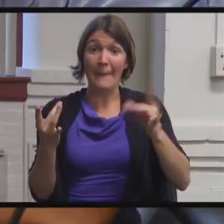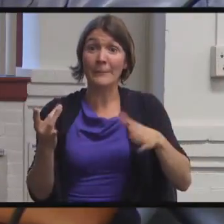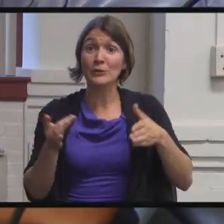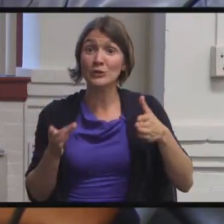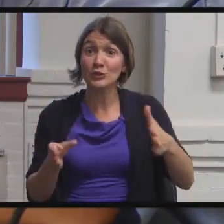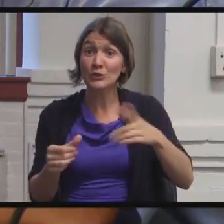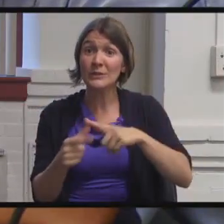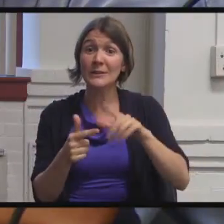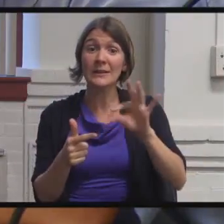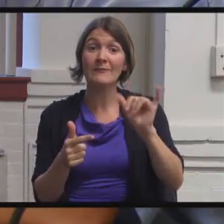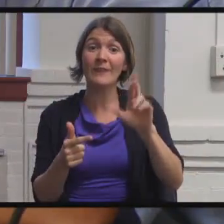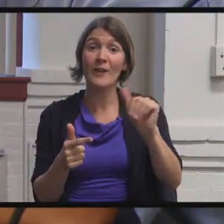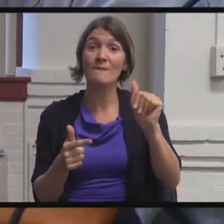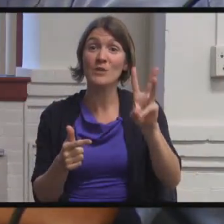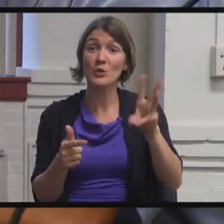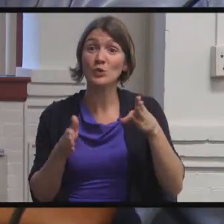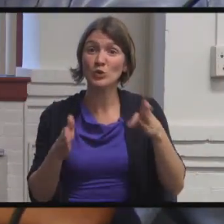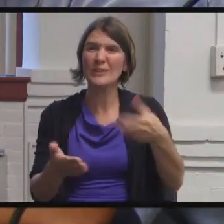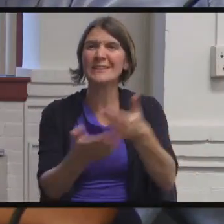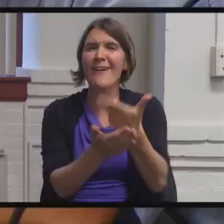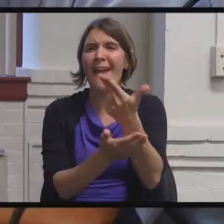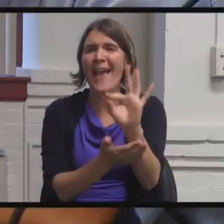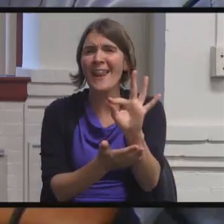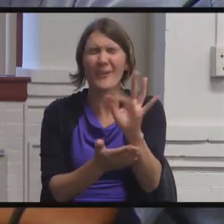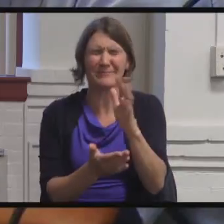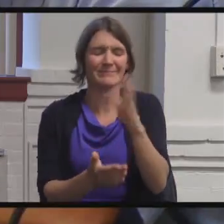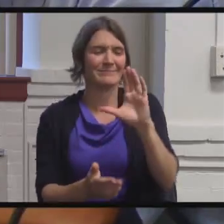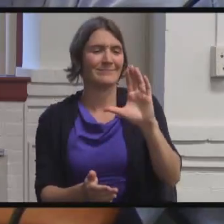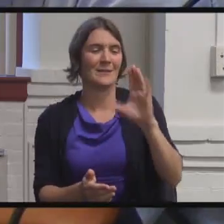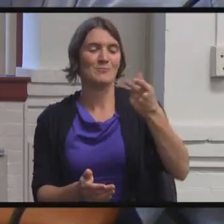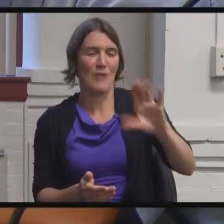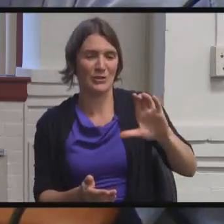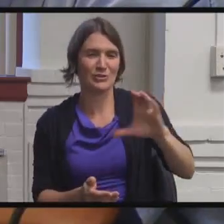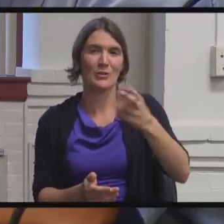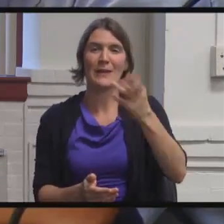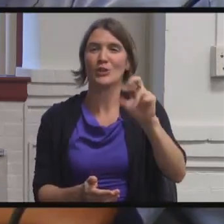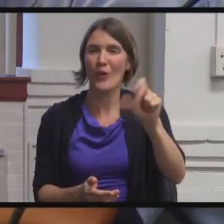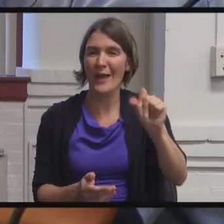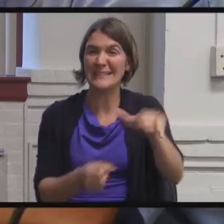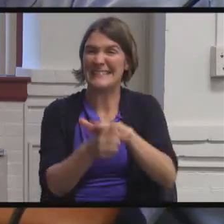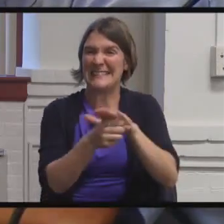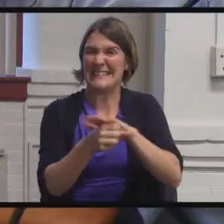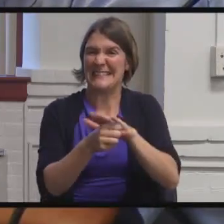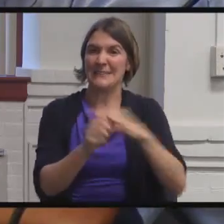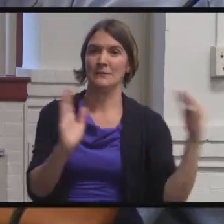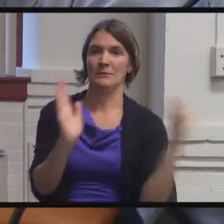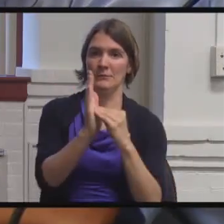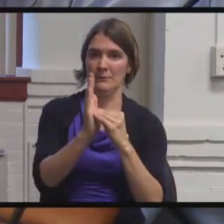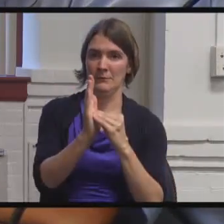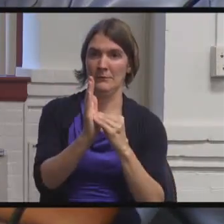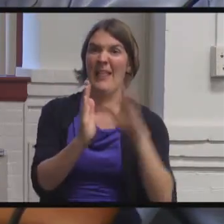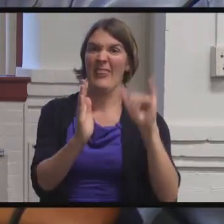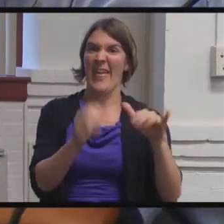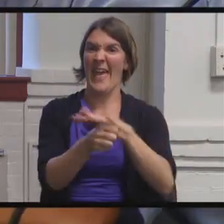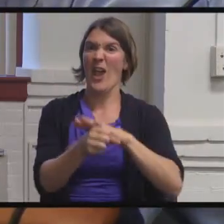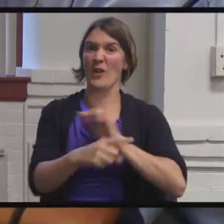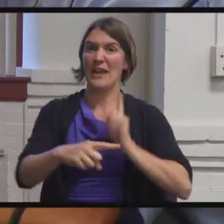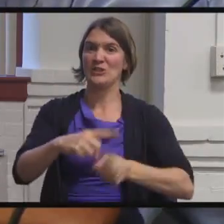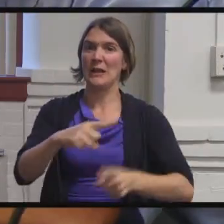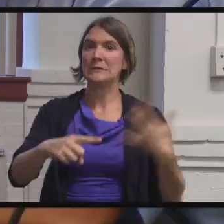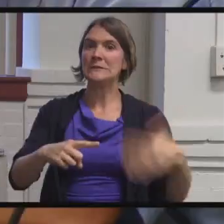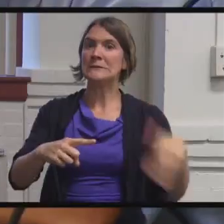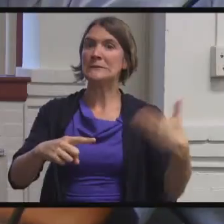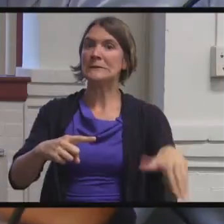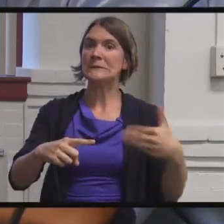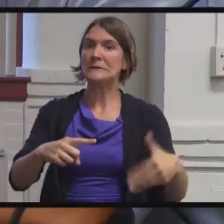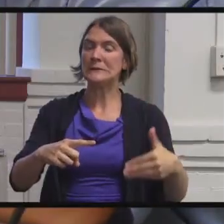that would like to attend, I would love to see you there because I had it put on the agenda because I feel it's a tough spot. So I'm just